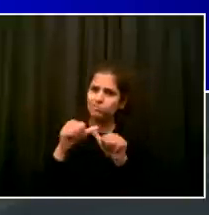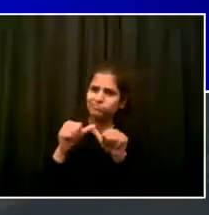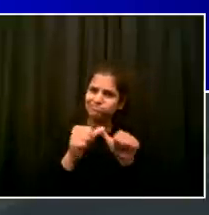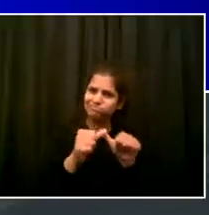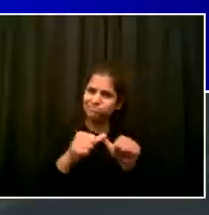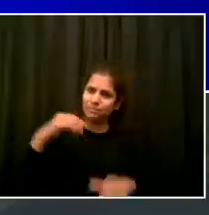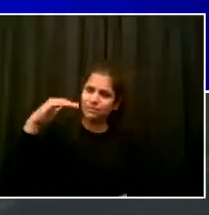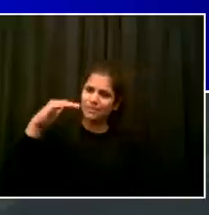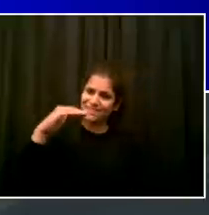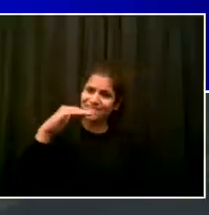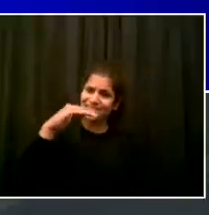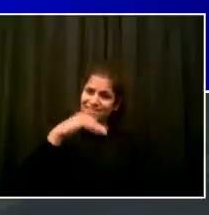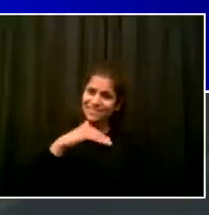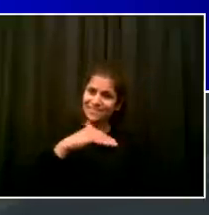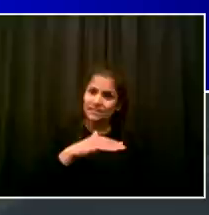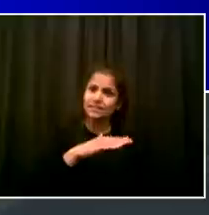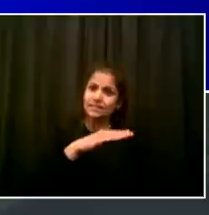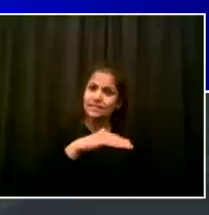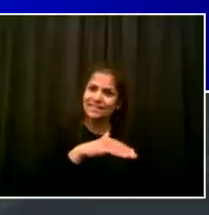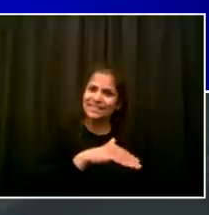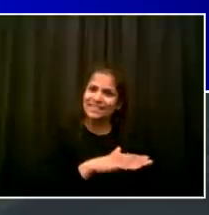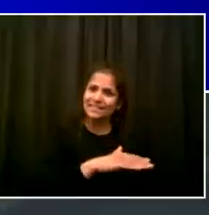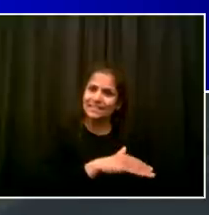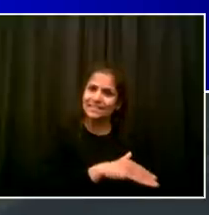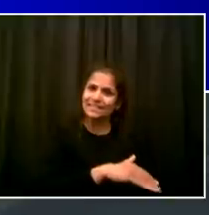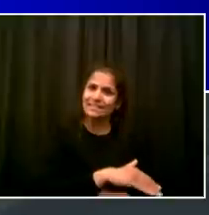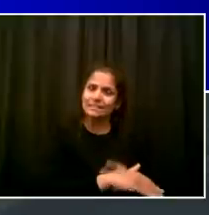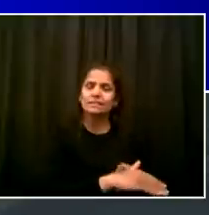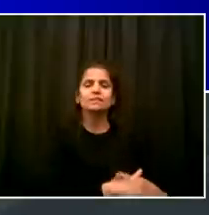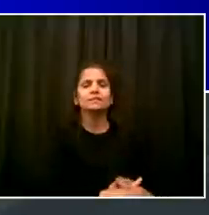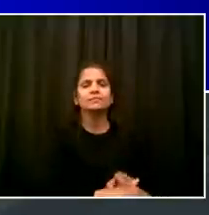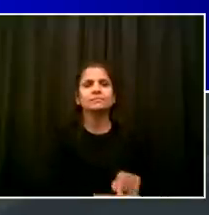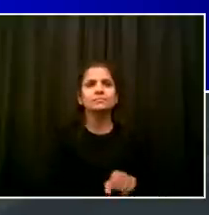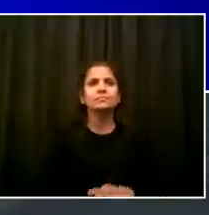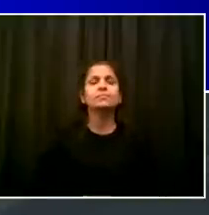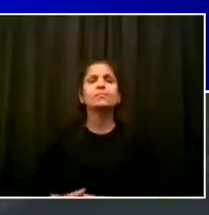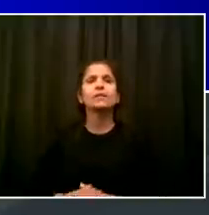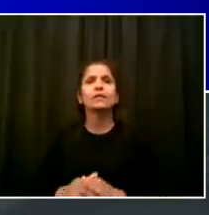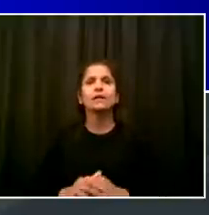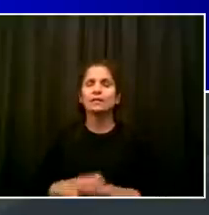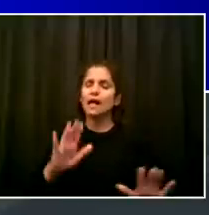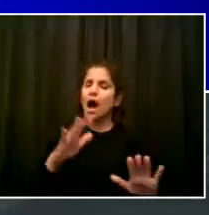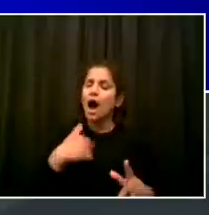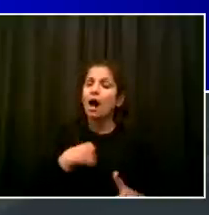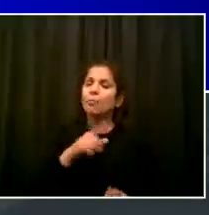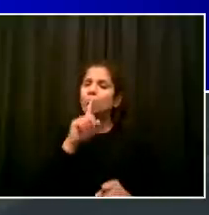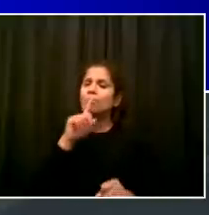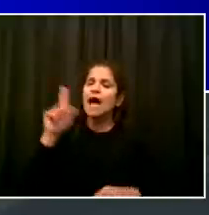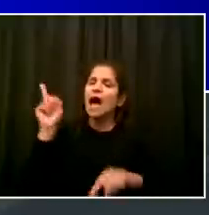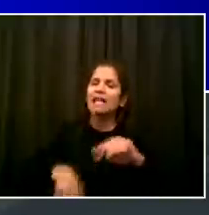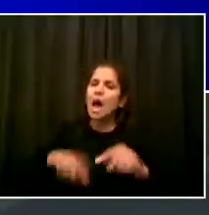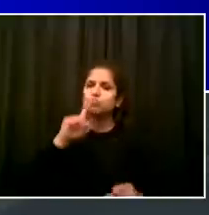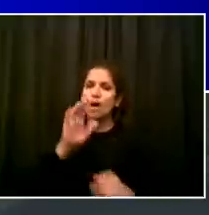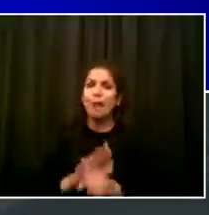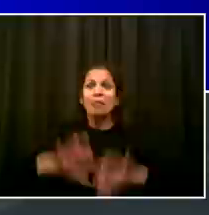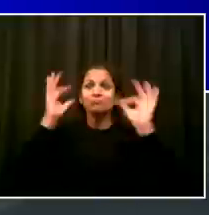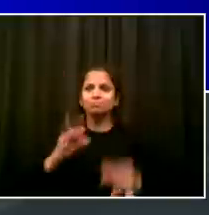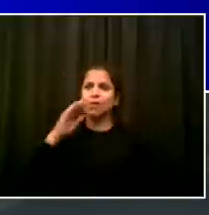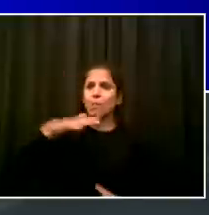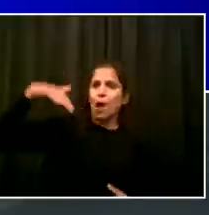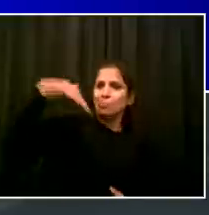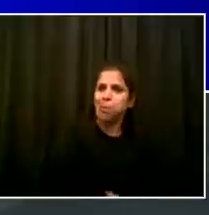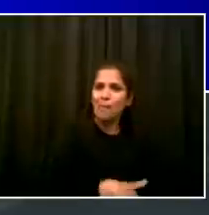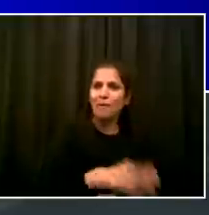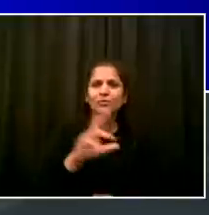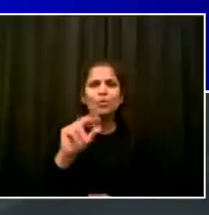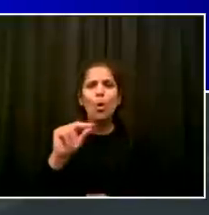talking about it. If we don't do things right, those numbers can start to go up. If they start to go up, more restrictions could come with them. We want to move